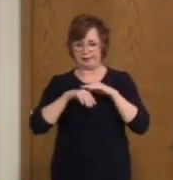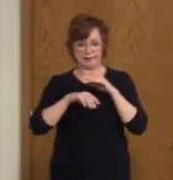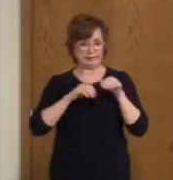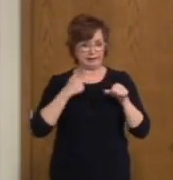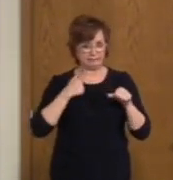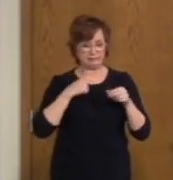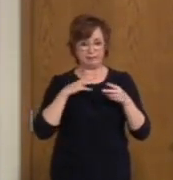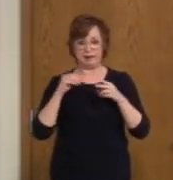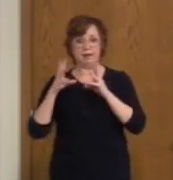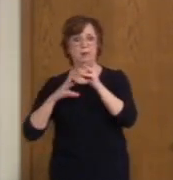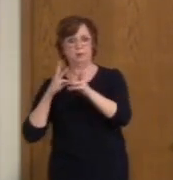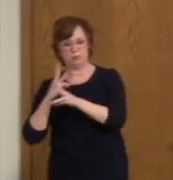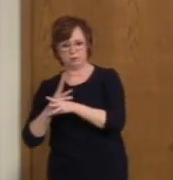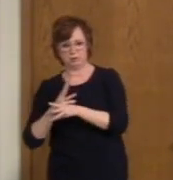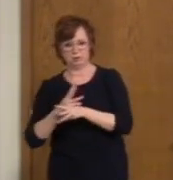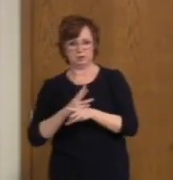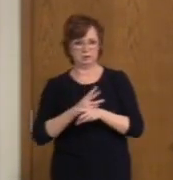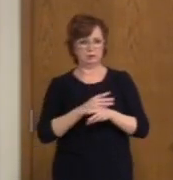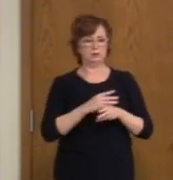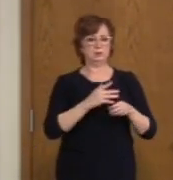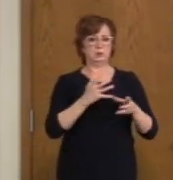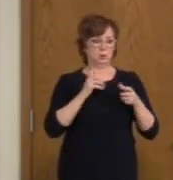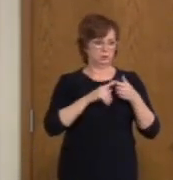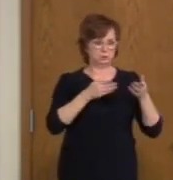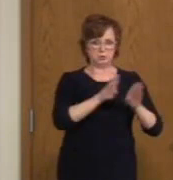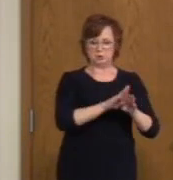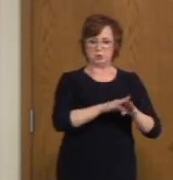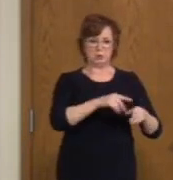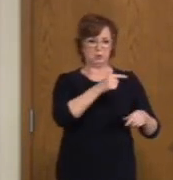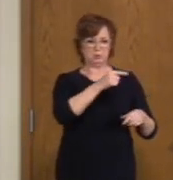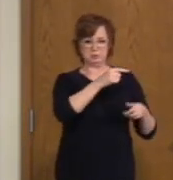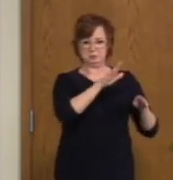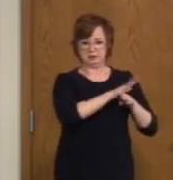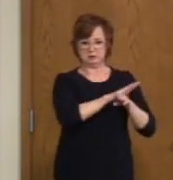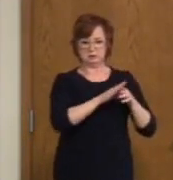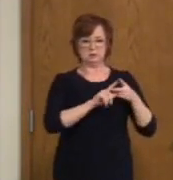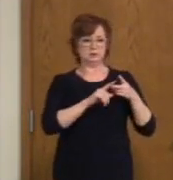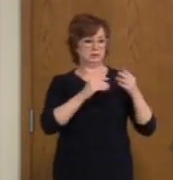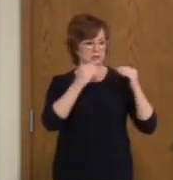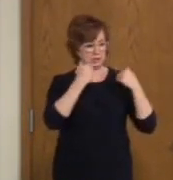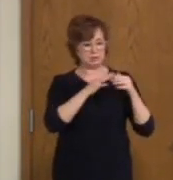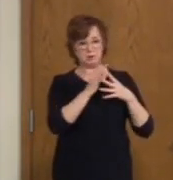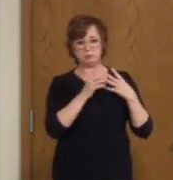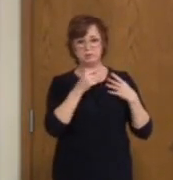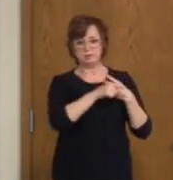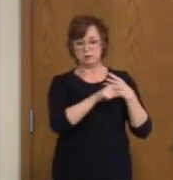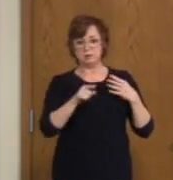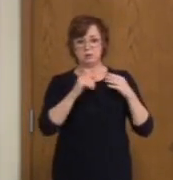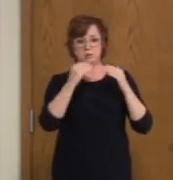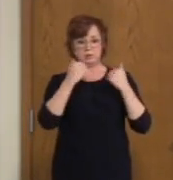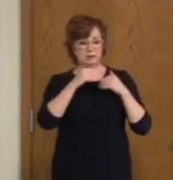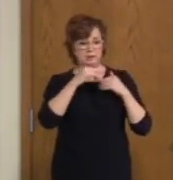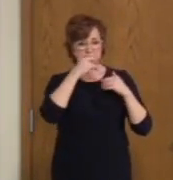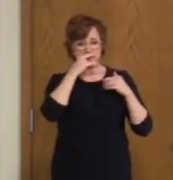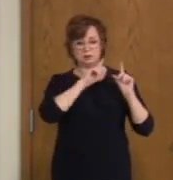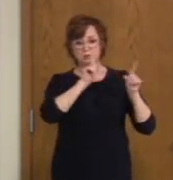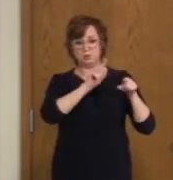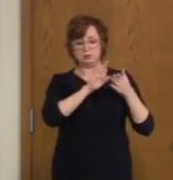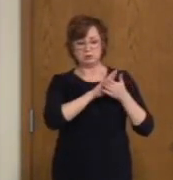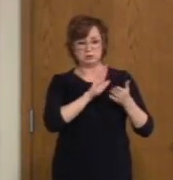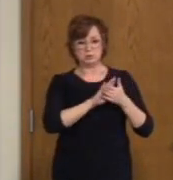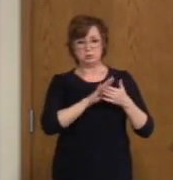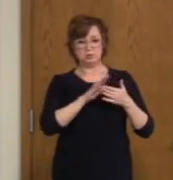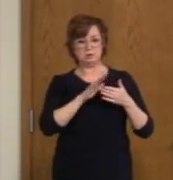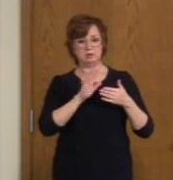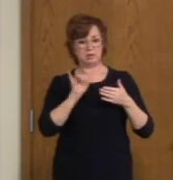to limit the opportunity for people to go to work, people to go to recreational opportunities, or limit kids going to school. That's never